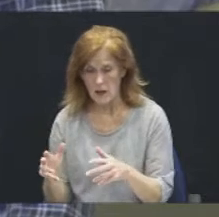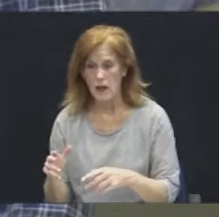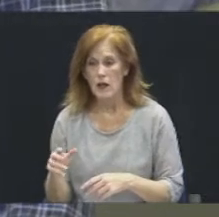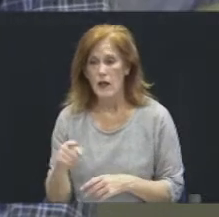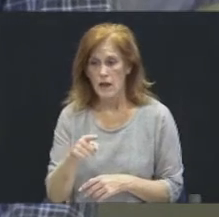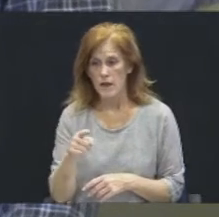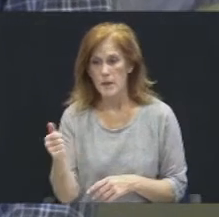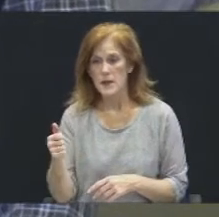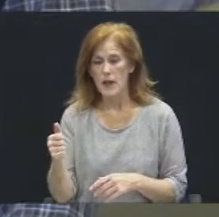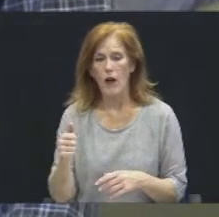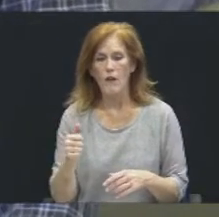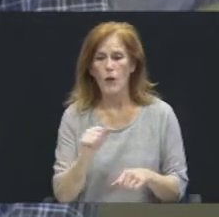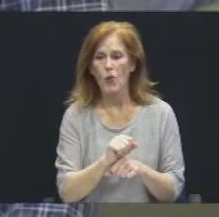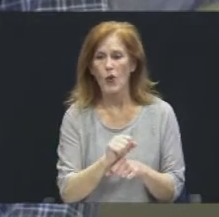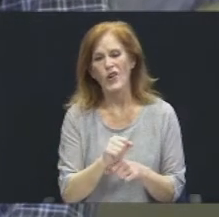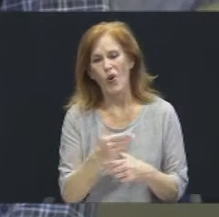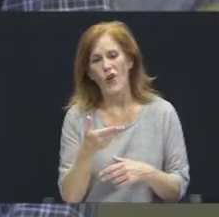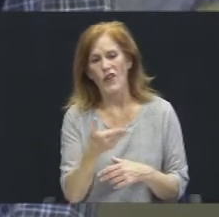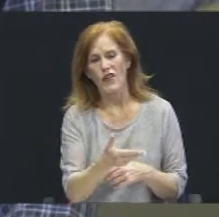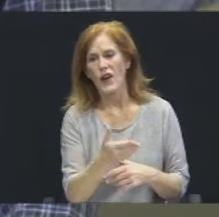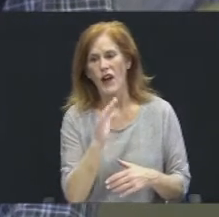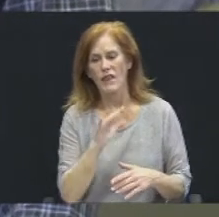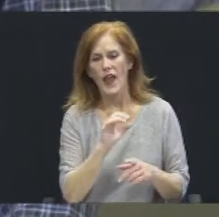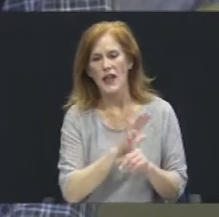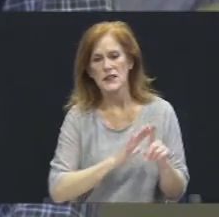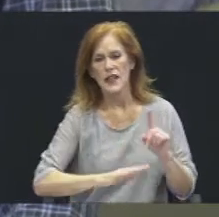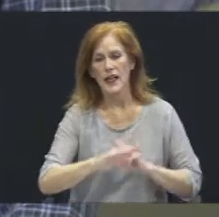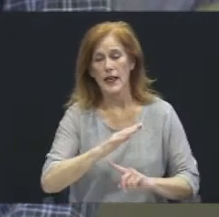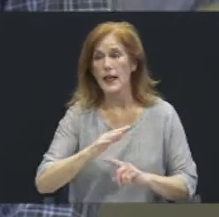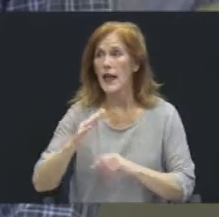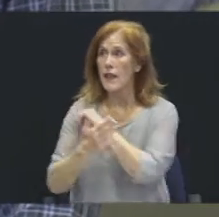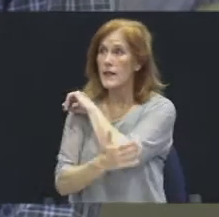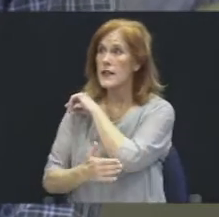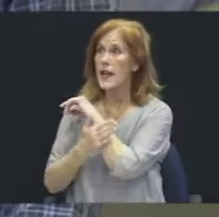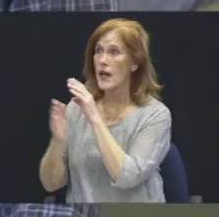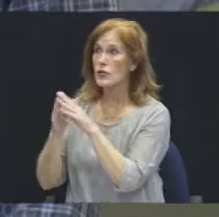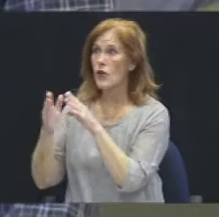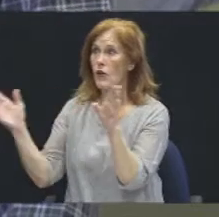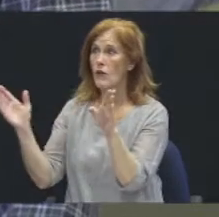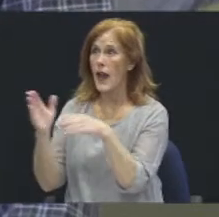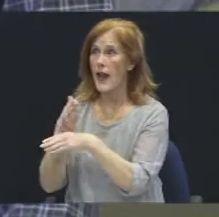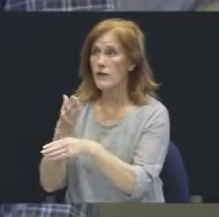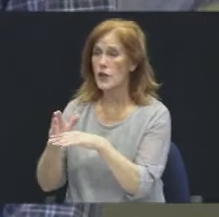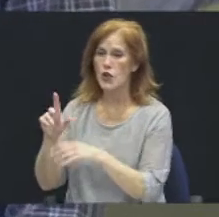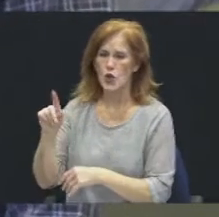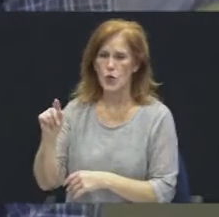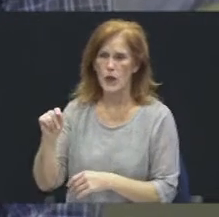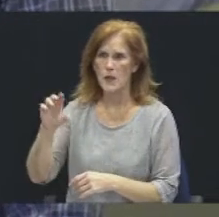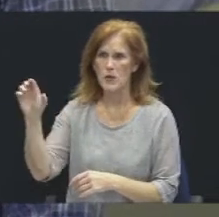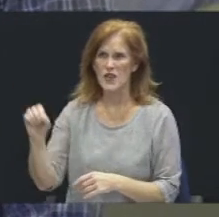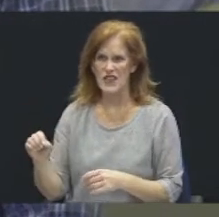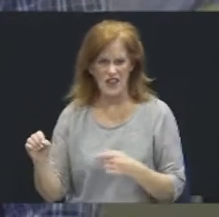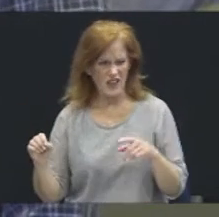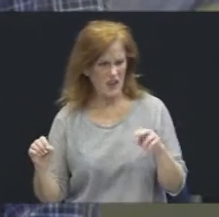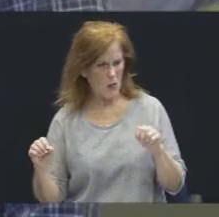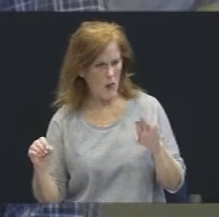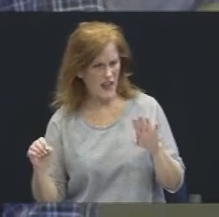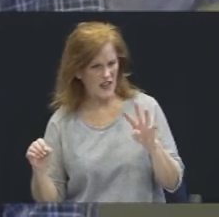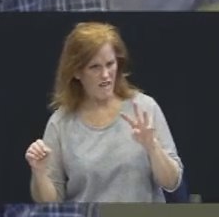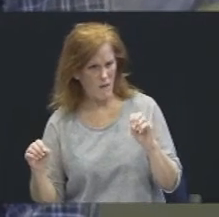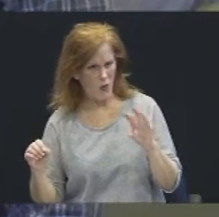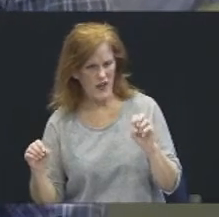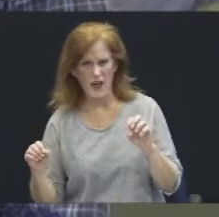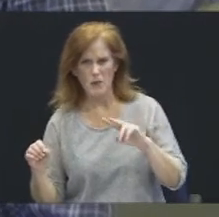are in that setting, whereas the national average is about 20%. So you're seeing a much higher rate